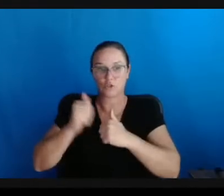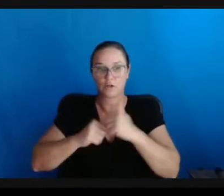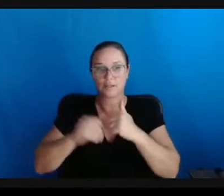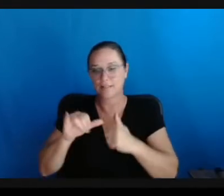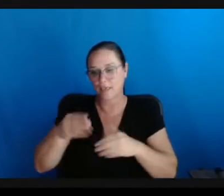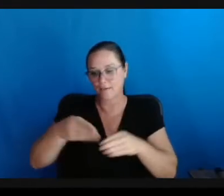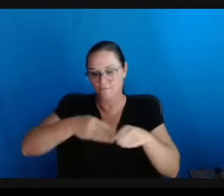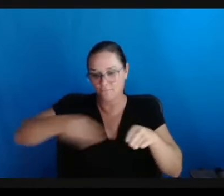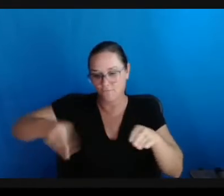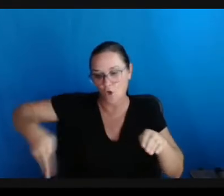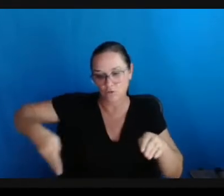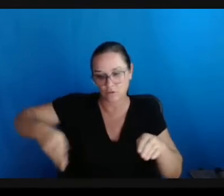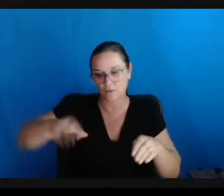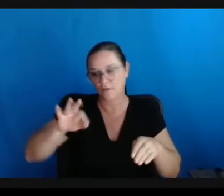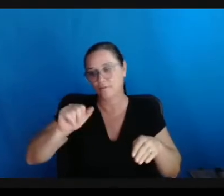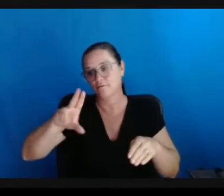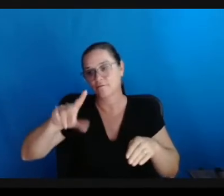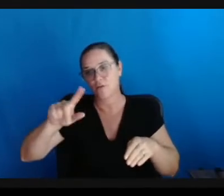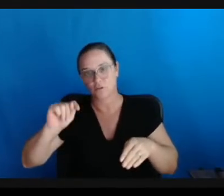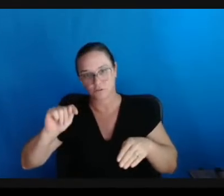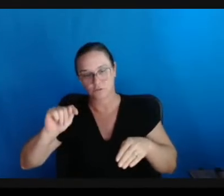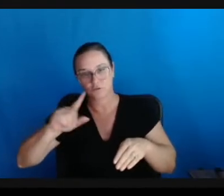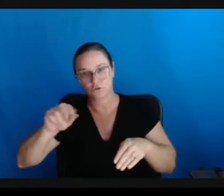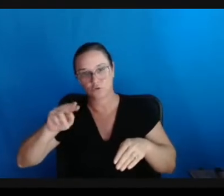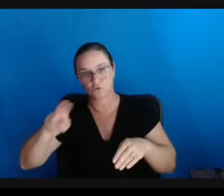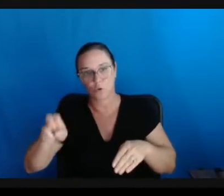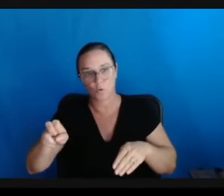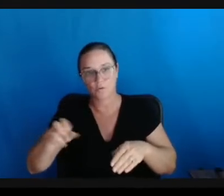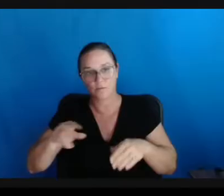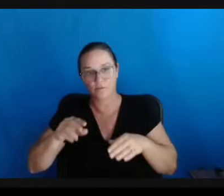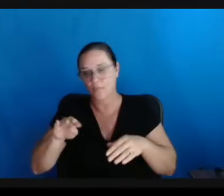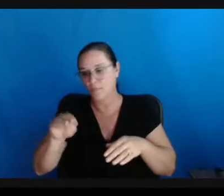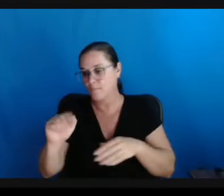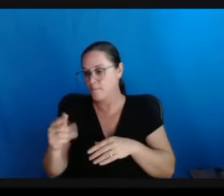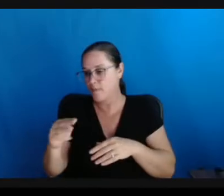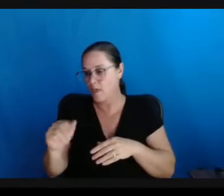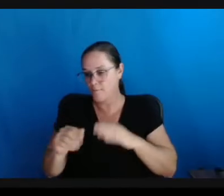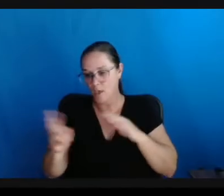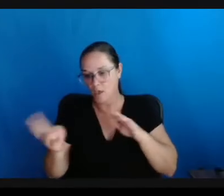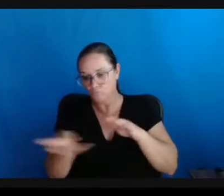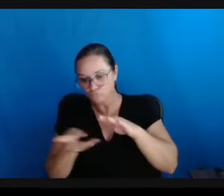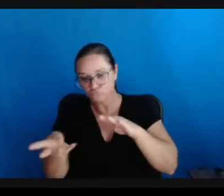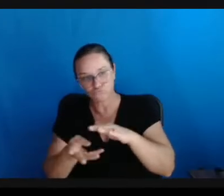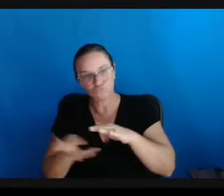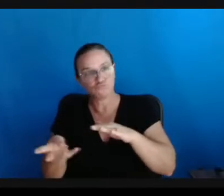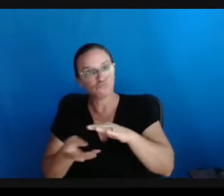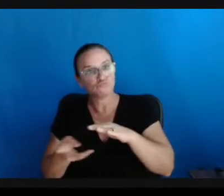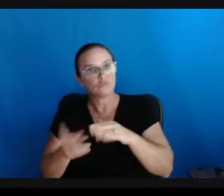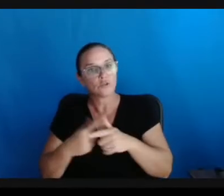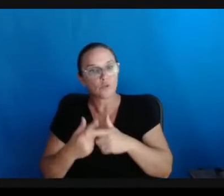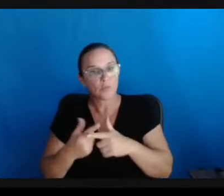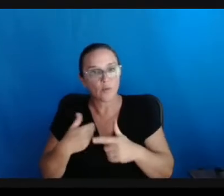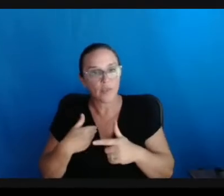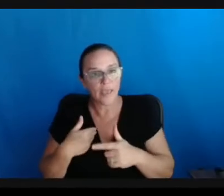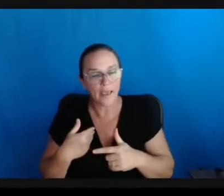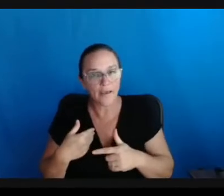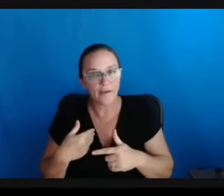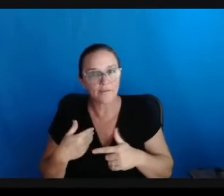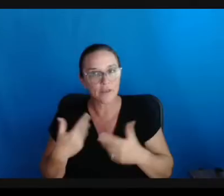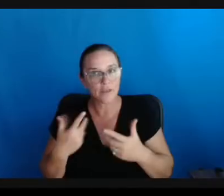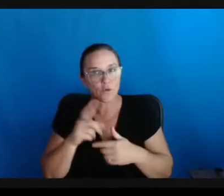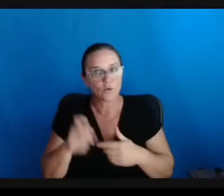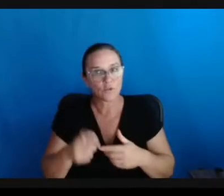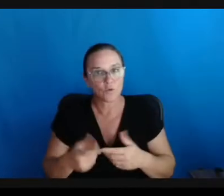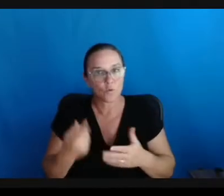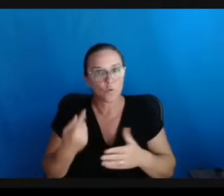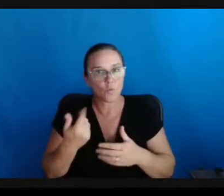really, right? And a rift zone is basically like a fault zone that magma is moving through. So then you have this whole question on Kilauea, like what's more important at any moment